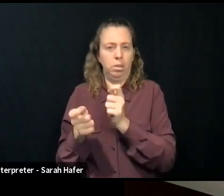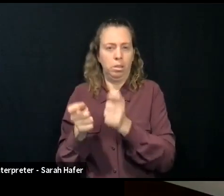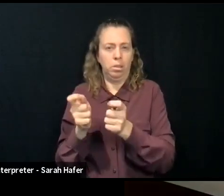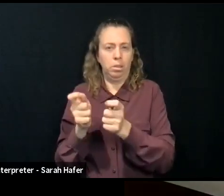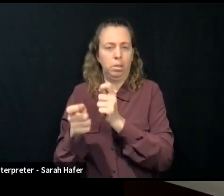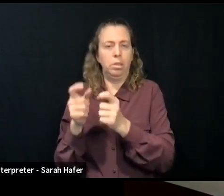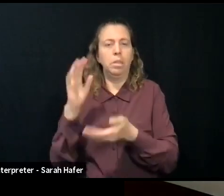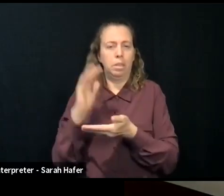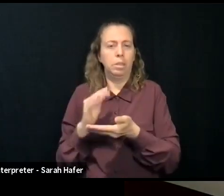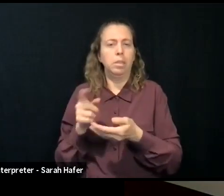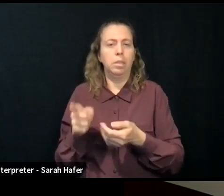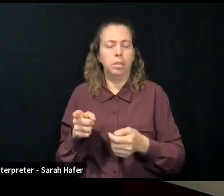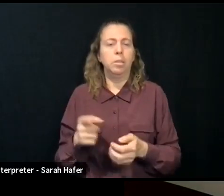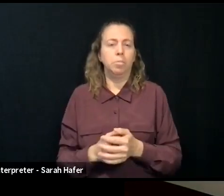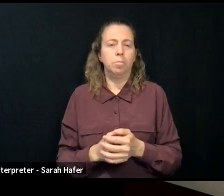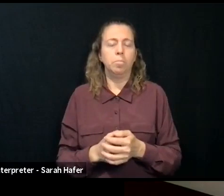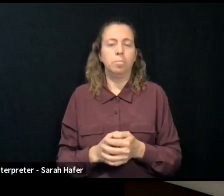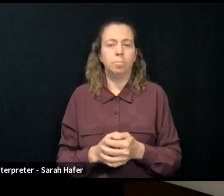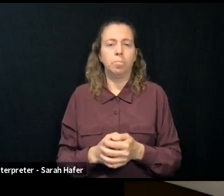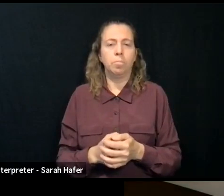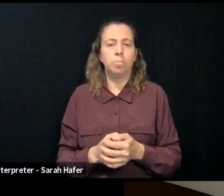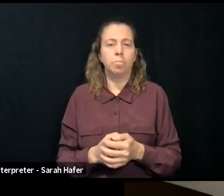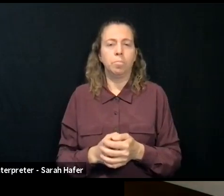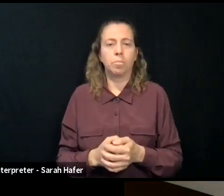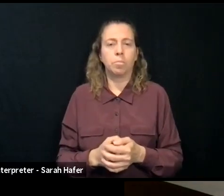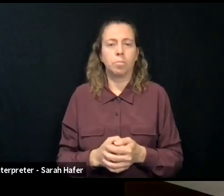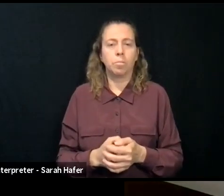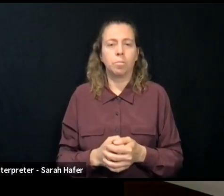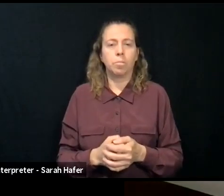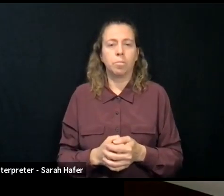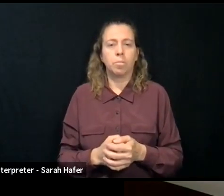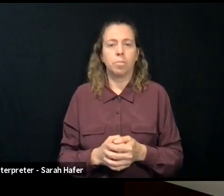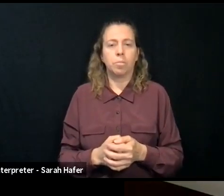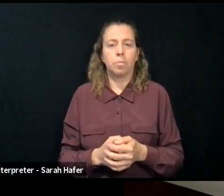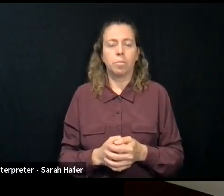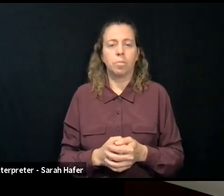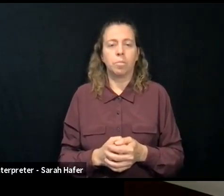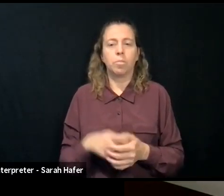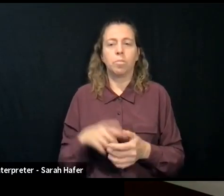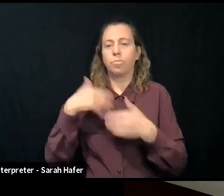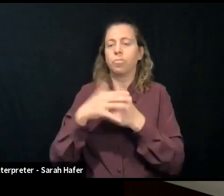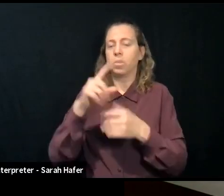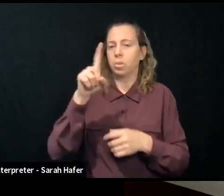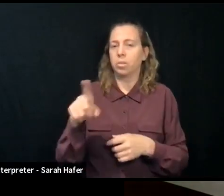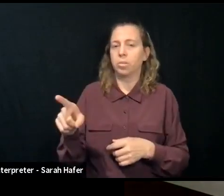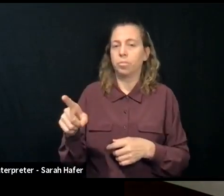Next question is from Dina. Are variants detected by a standard COVID-19 test?